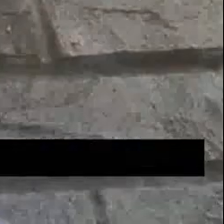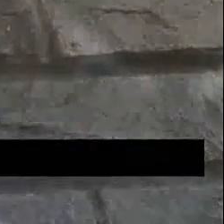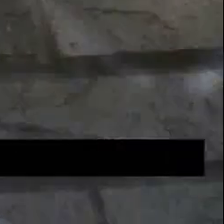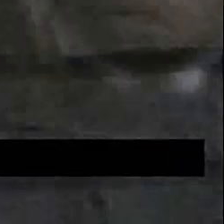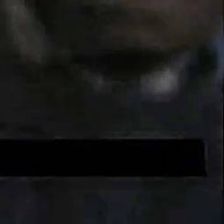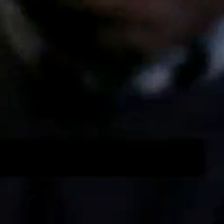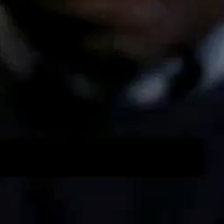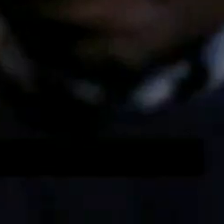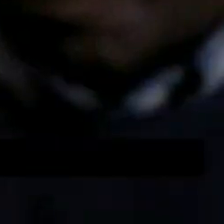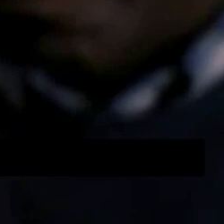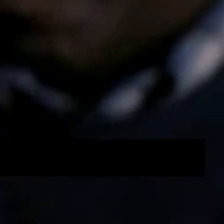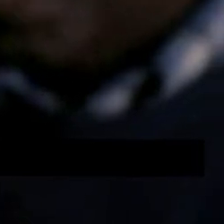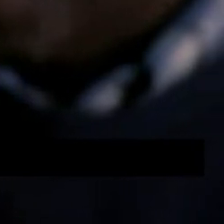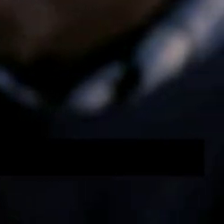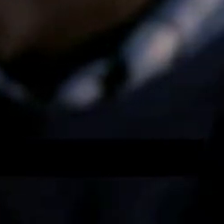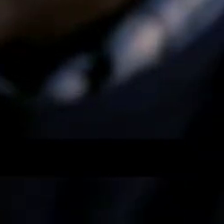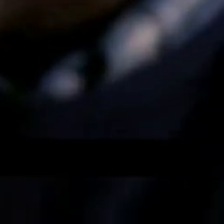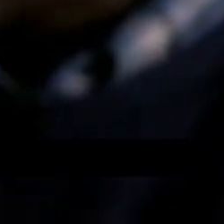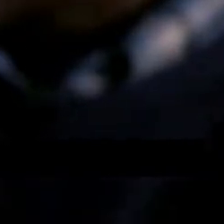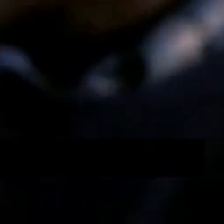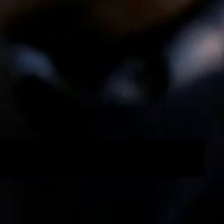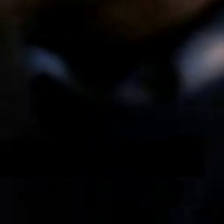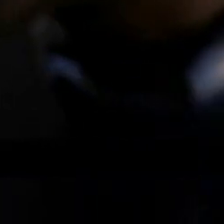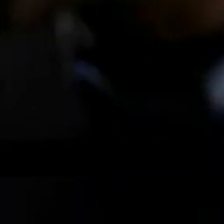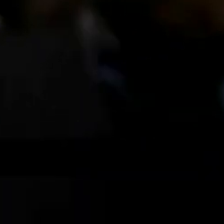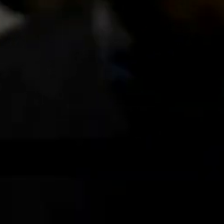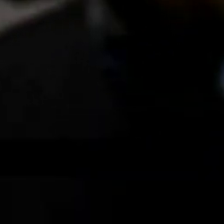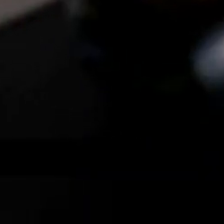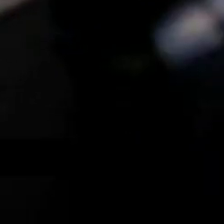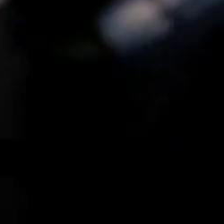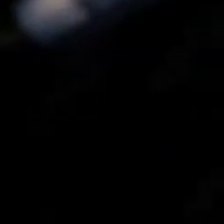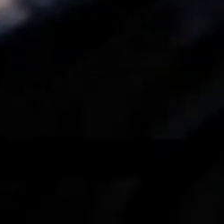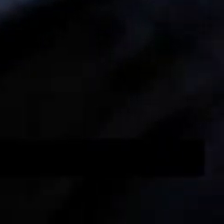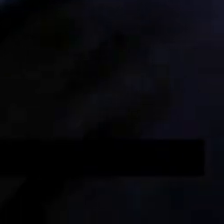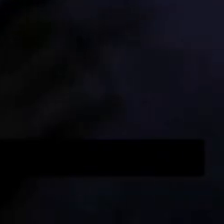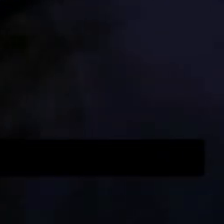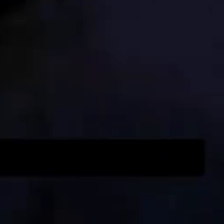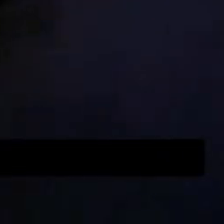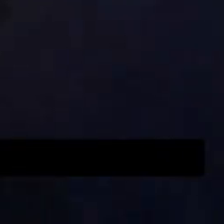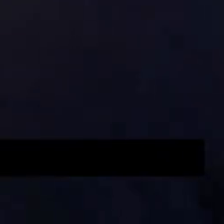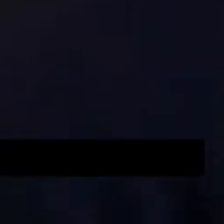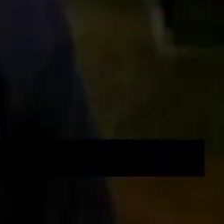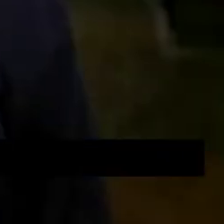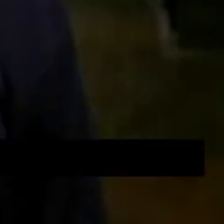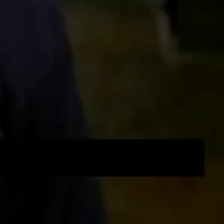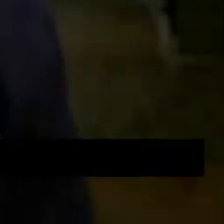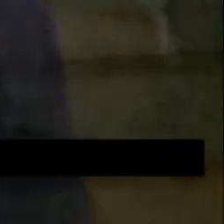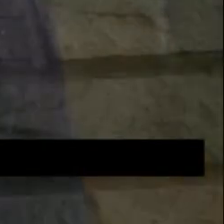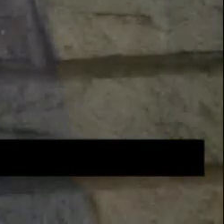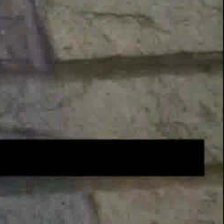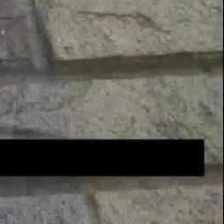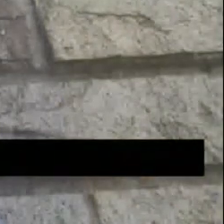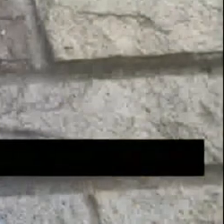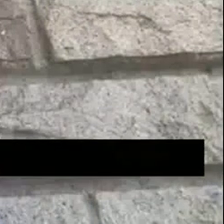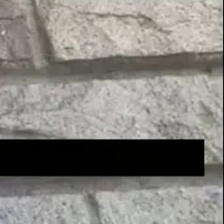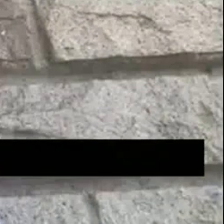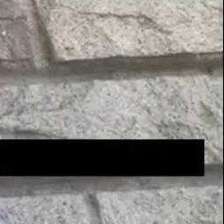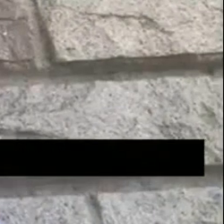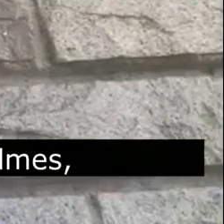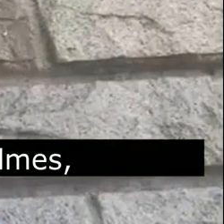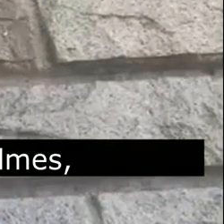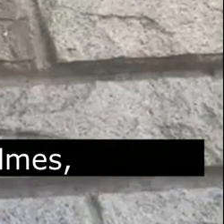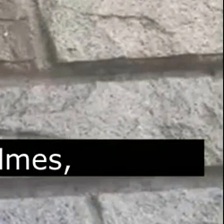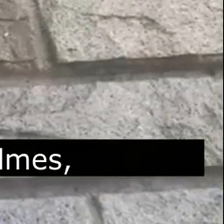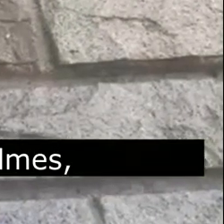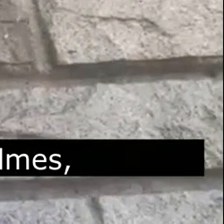someone I got into modeling And acting and things just begin to slowly take off me